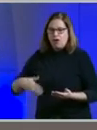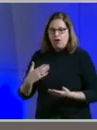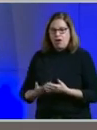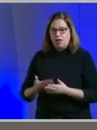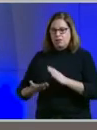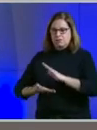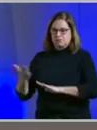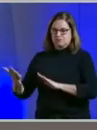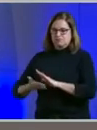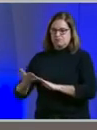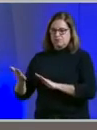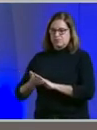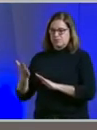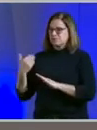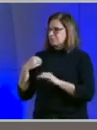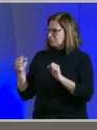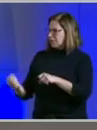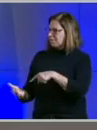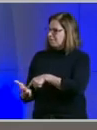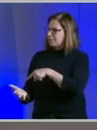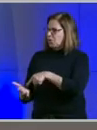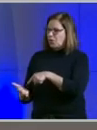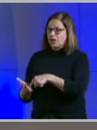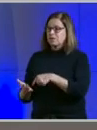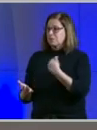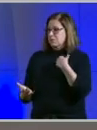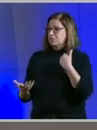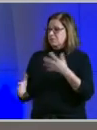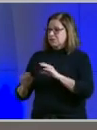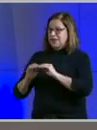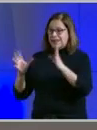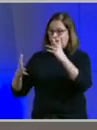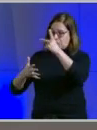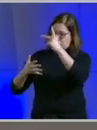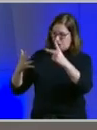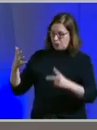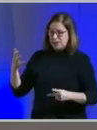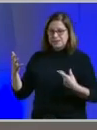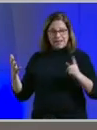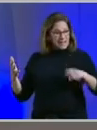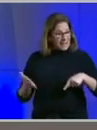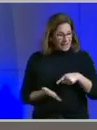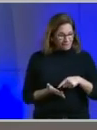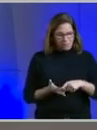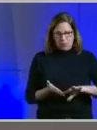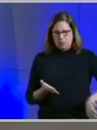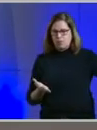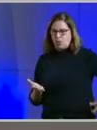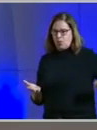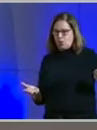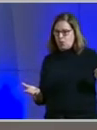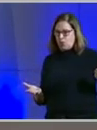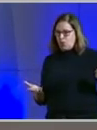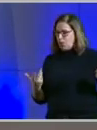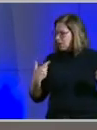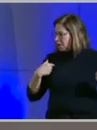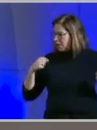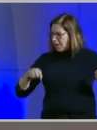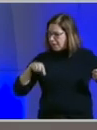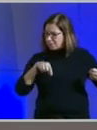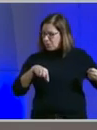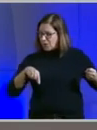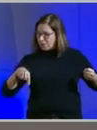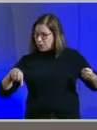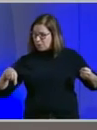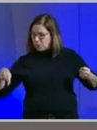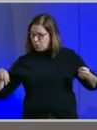it. And we can prioritize that to get it done as expeditiously as possible. And so that puts us in a situation of knowing